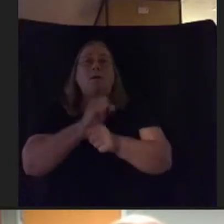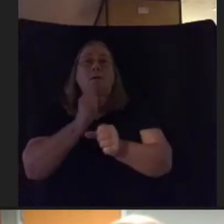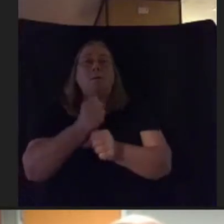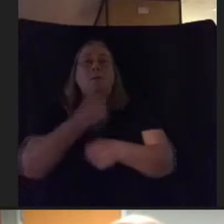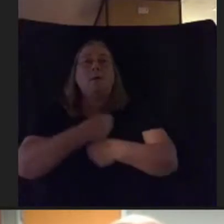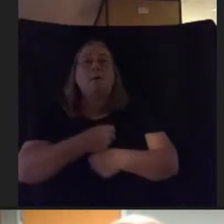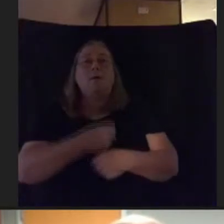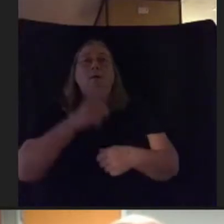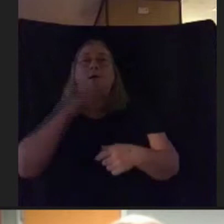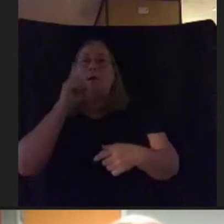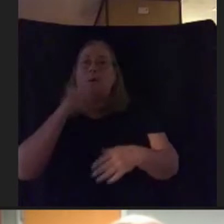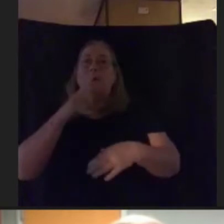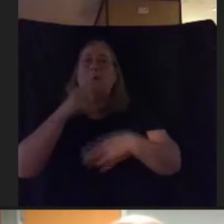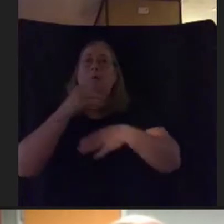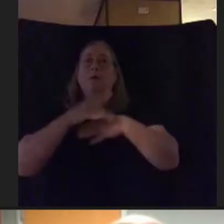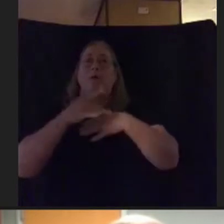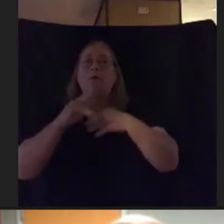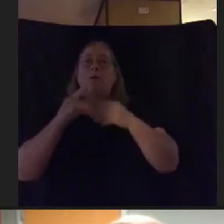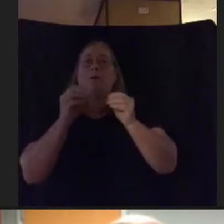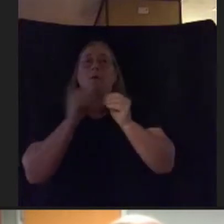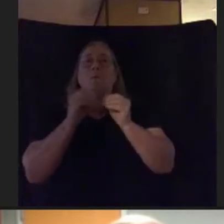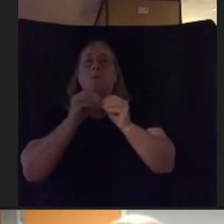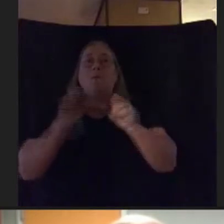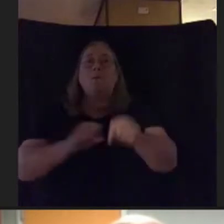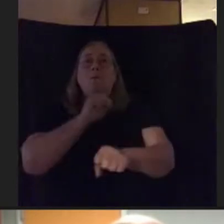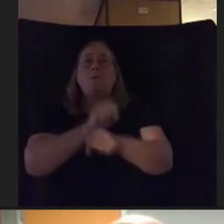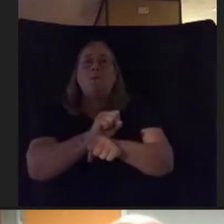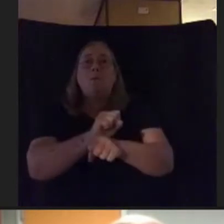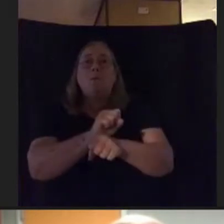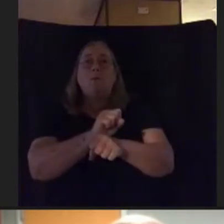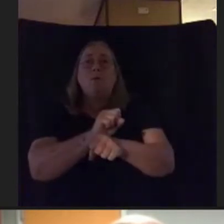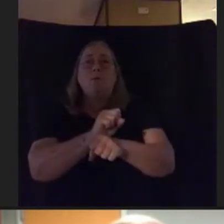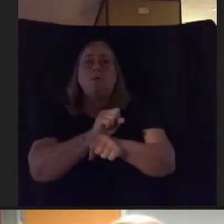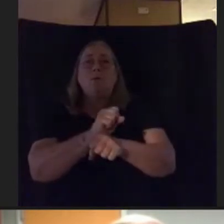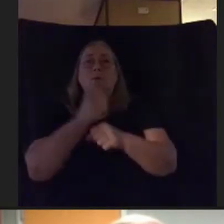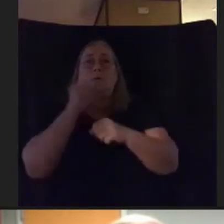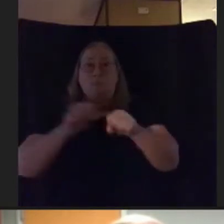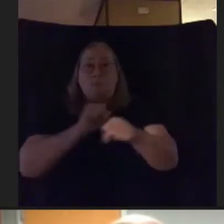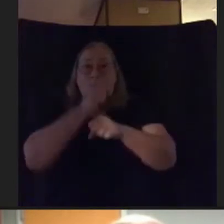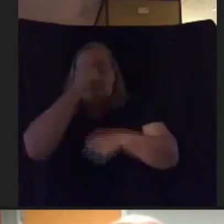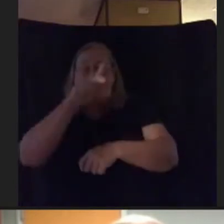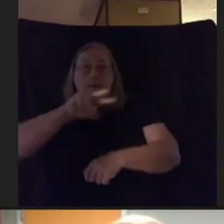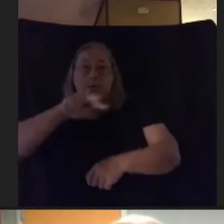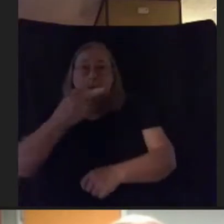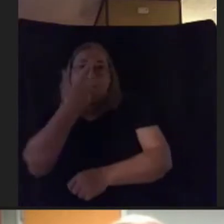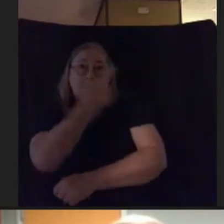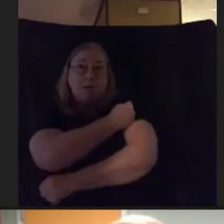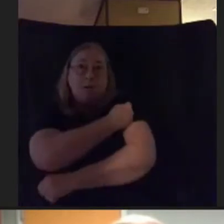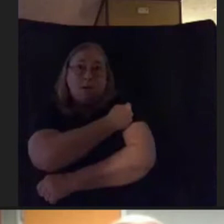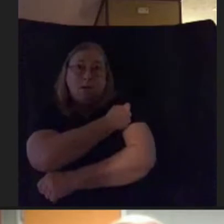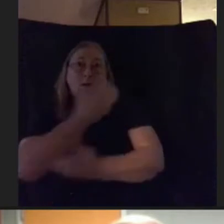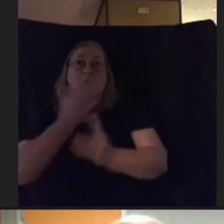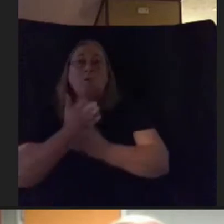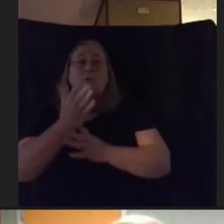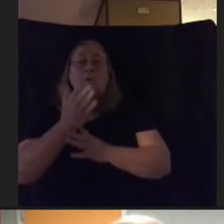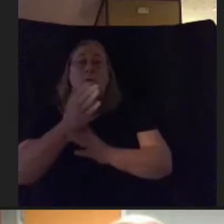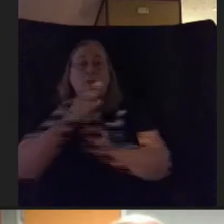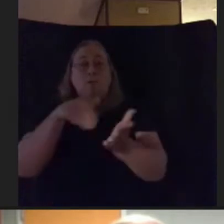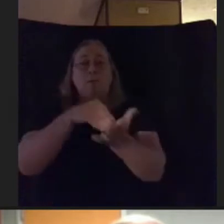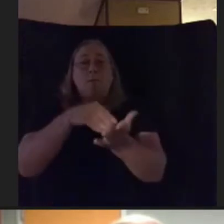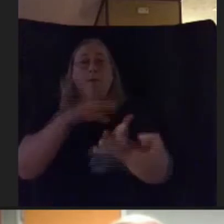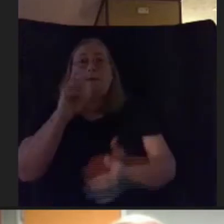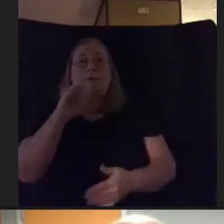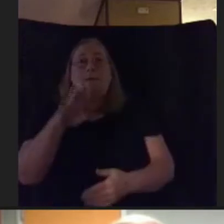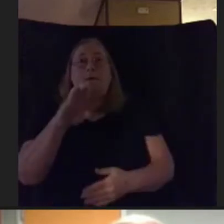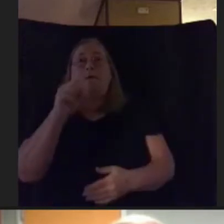about 12,000 additional appointments for second doses. So appointments for second doses going through mid-February. So if you are eligible